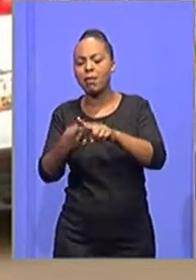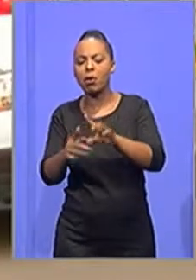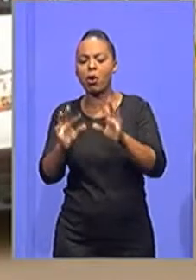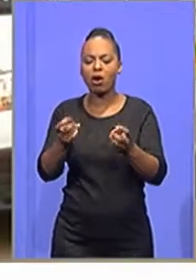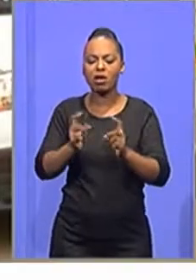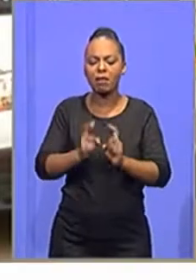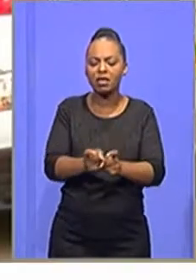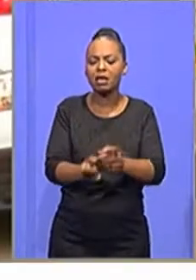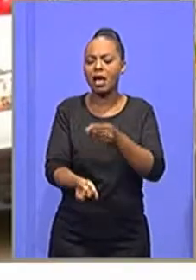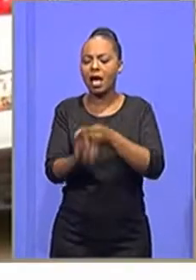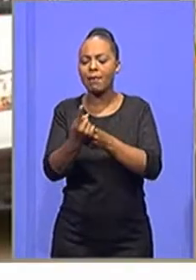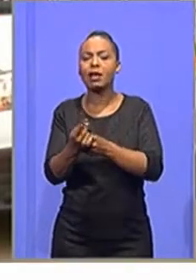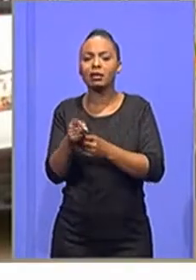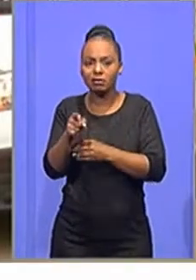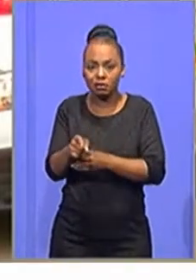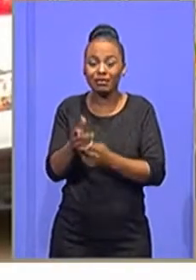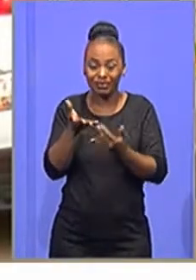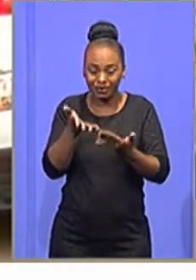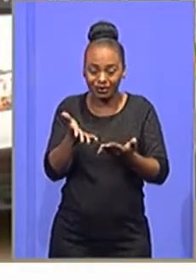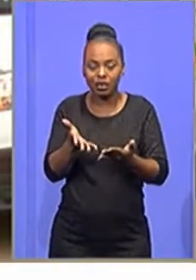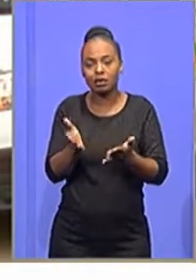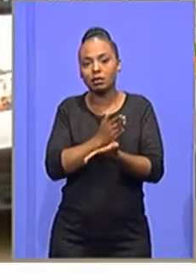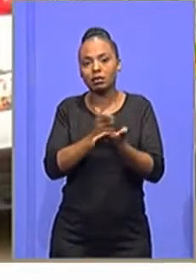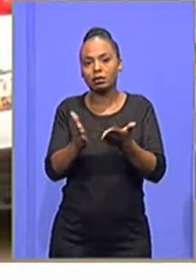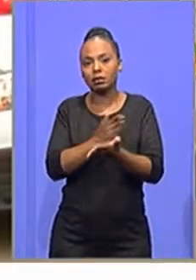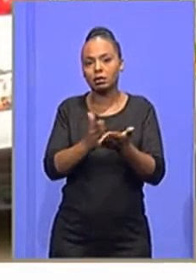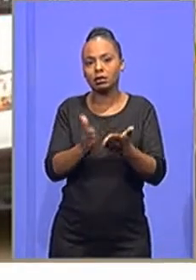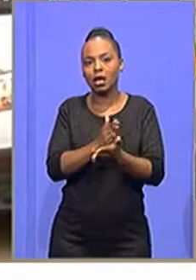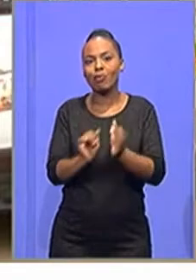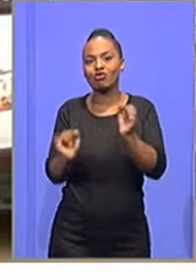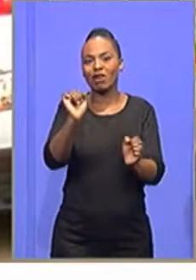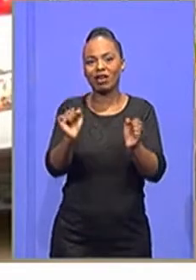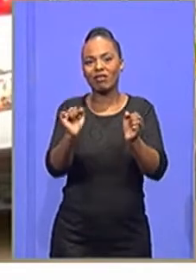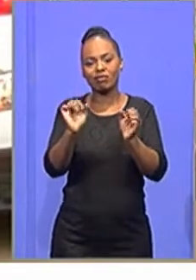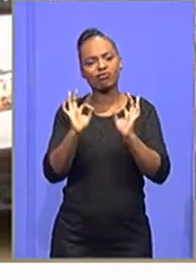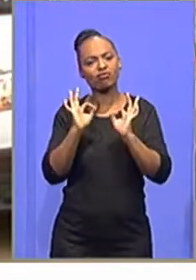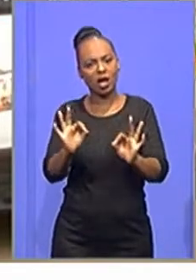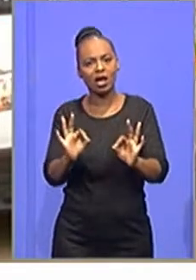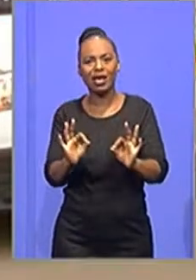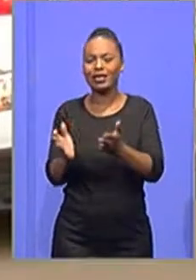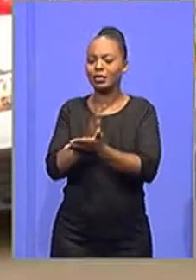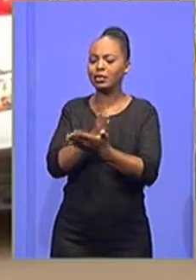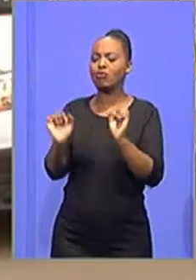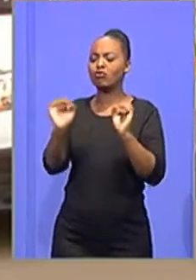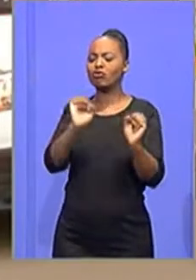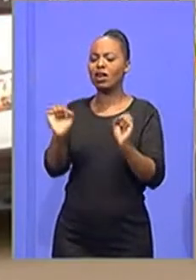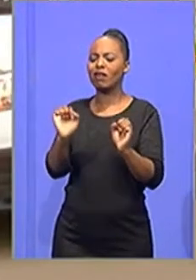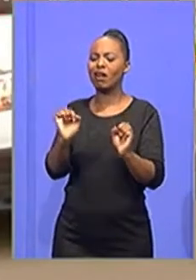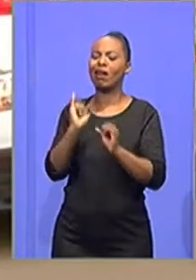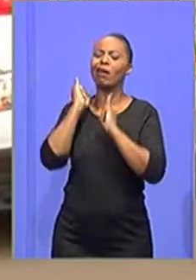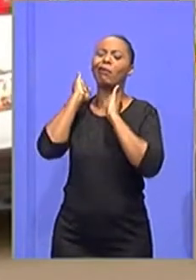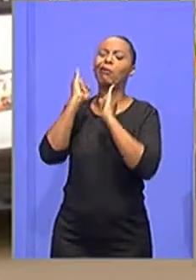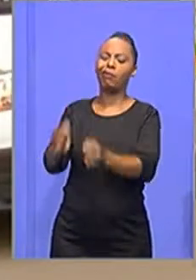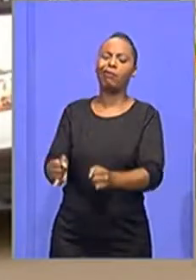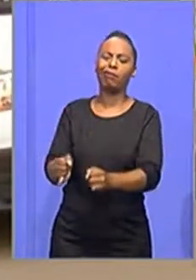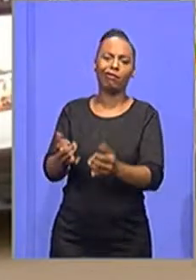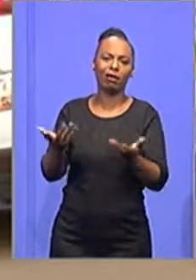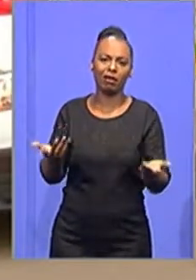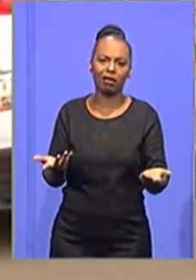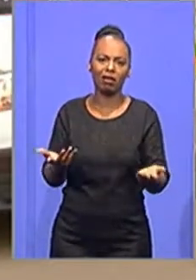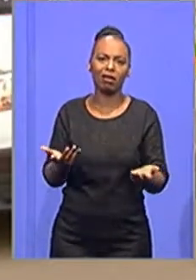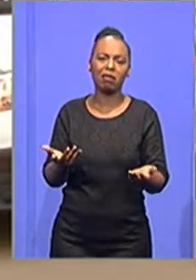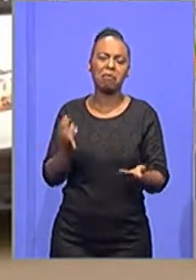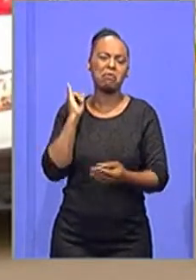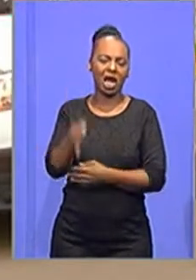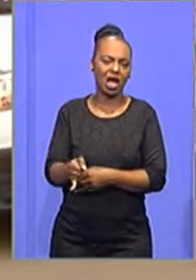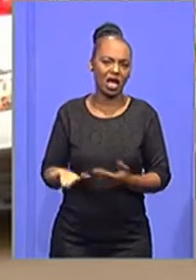ba tshwane ba kganni, go na le ba e leng gore ba kganna hantle, go na le bao ba e leng gore ba kganna ka mokgwa ba ratang ka teng.